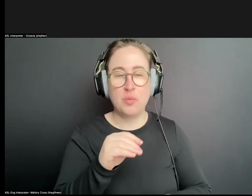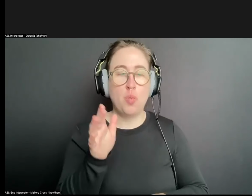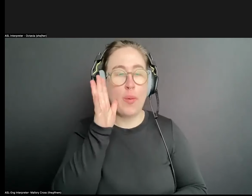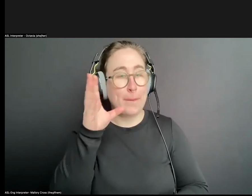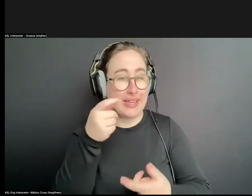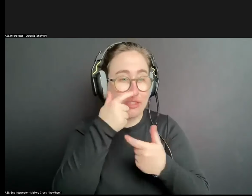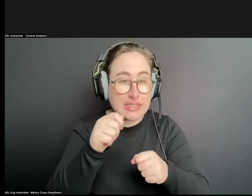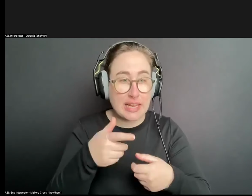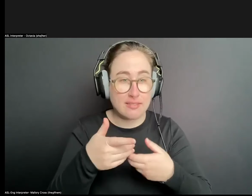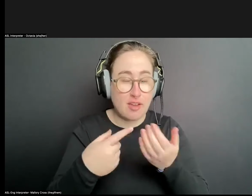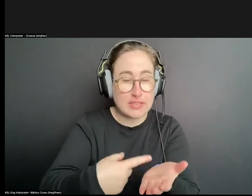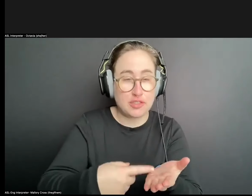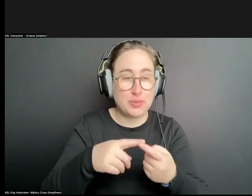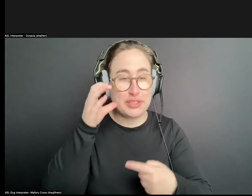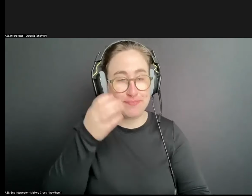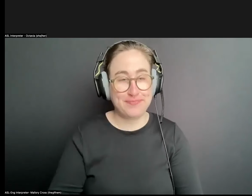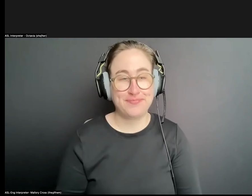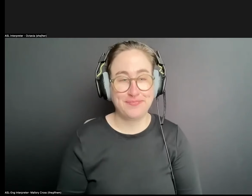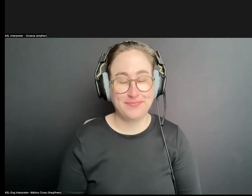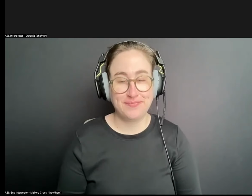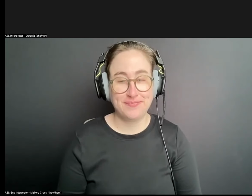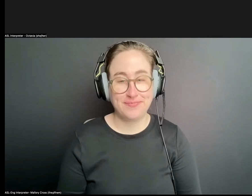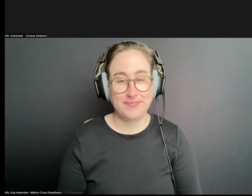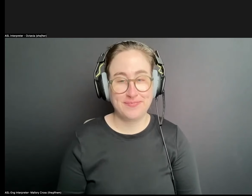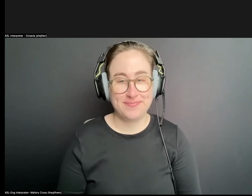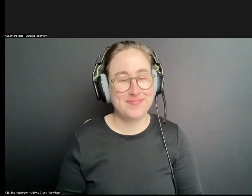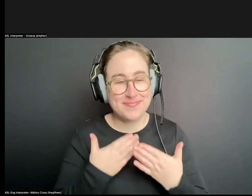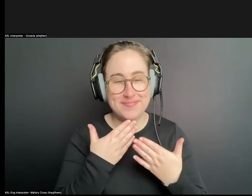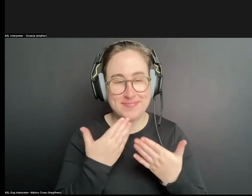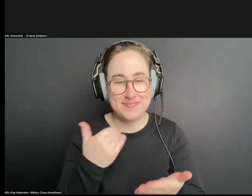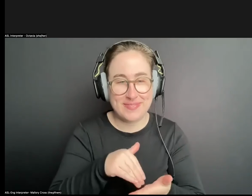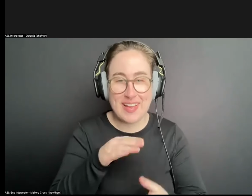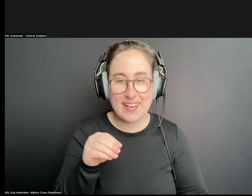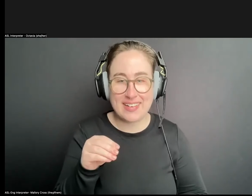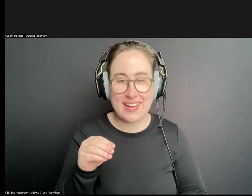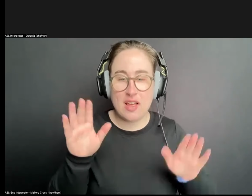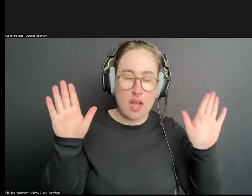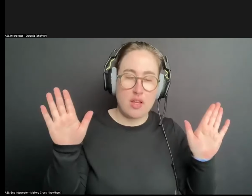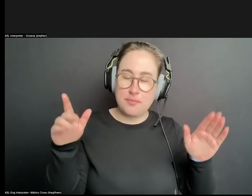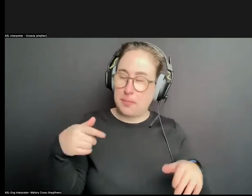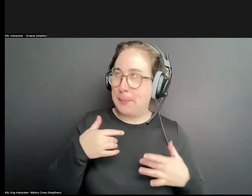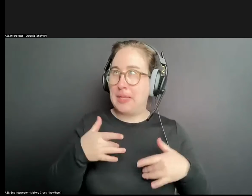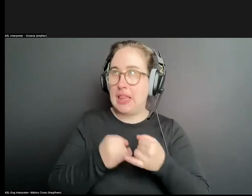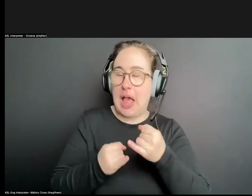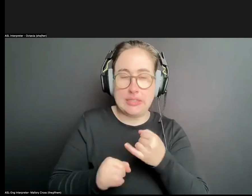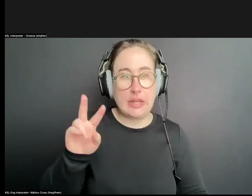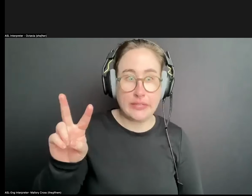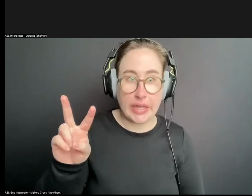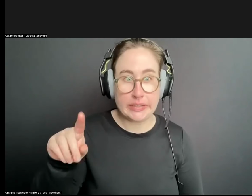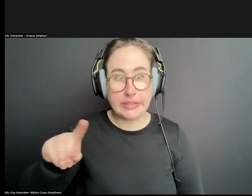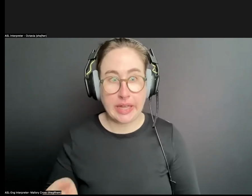interesting conversation to hear. So yeah, thank you again. And I know I'm always the last with a VZ, there is no